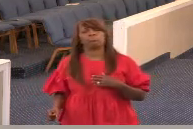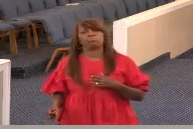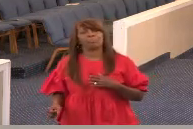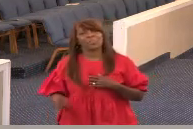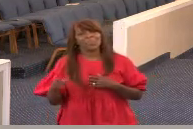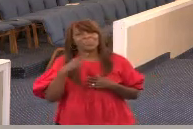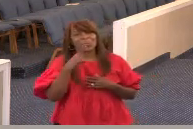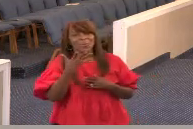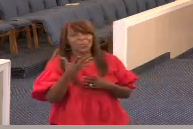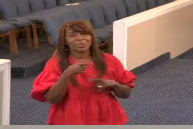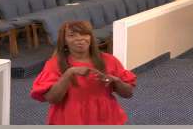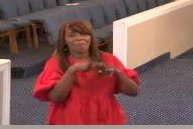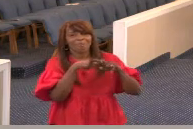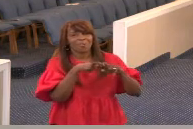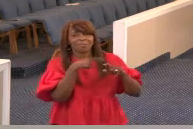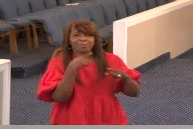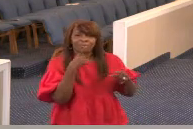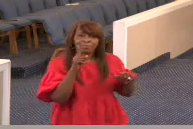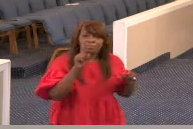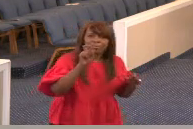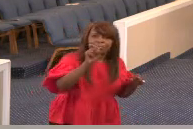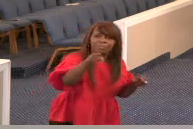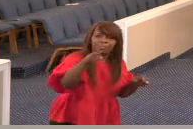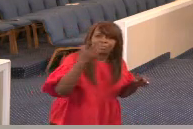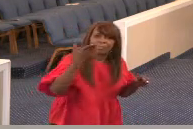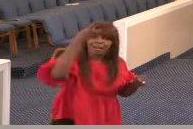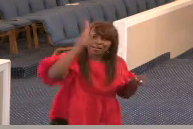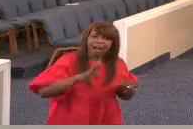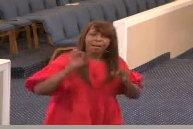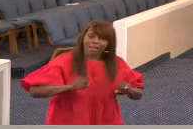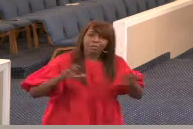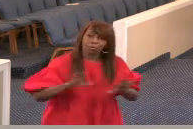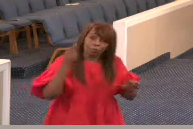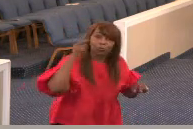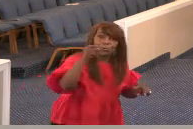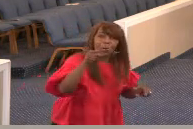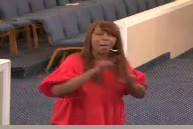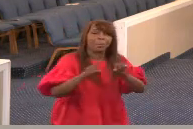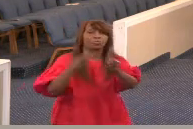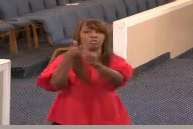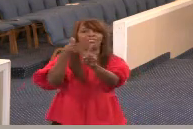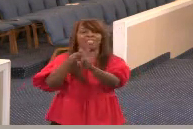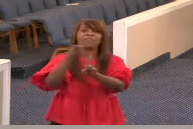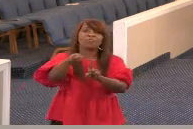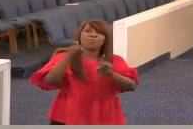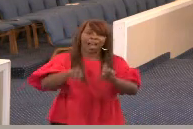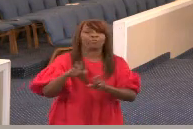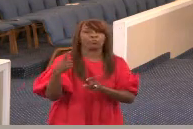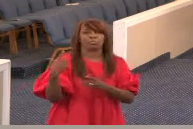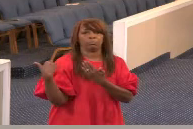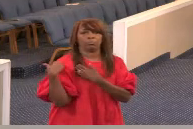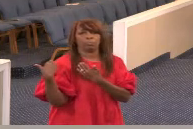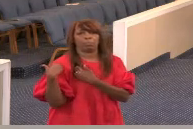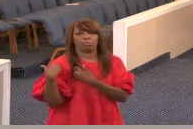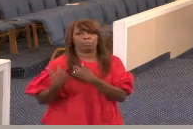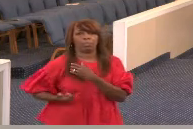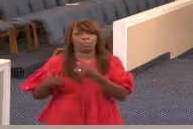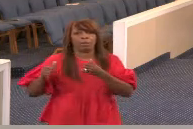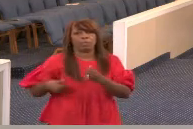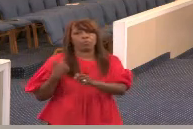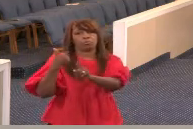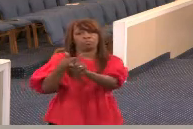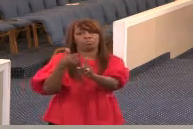And I want to pause there. God will do some things for you, but you got to do some things for yourself.